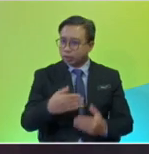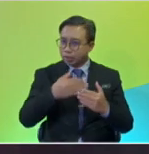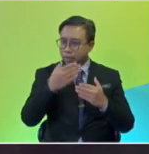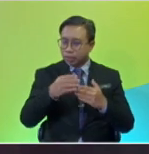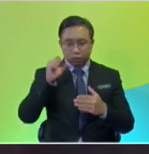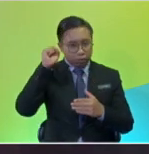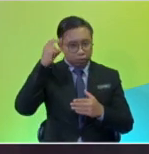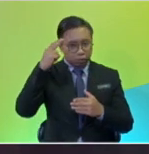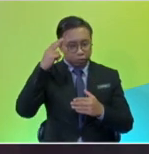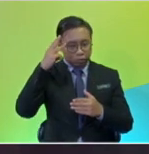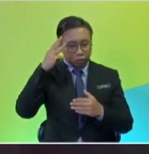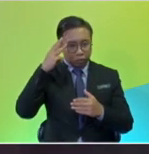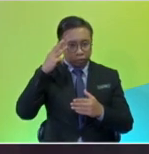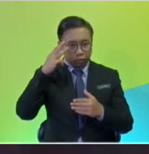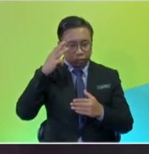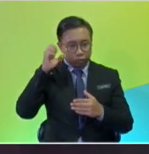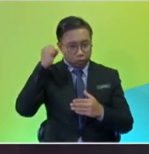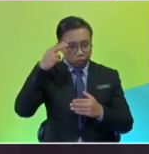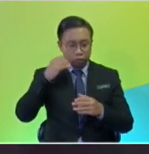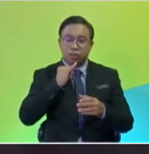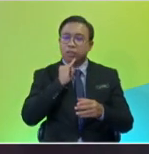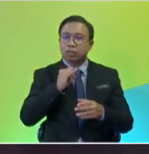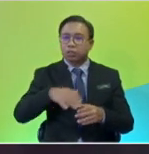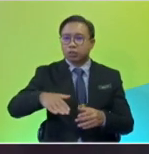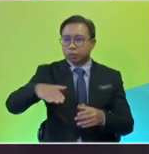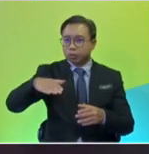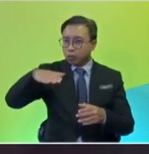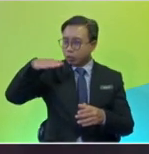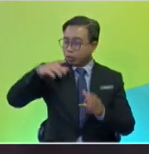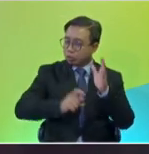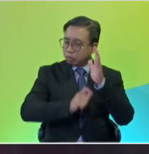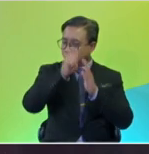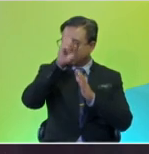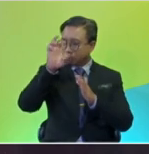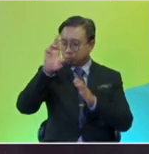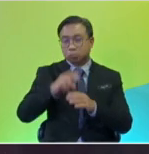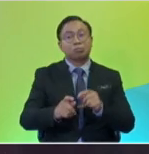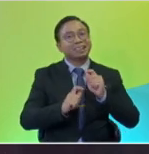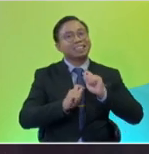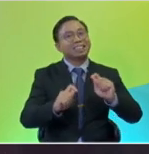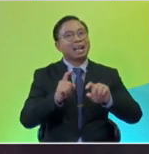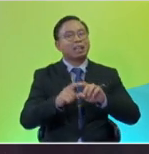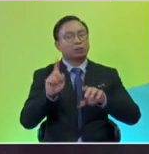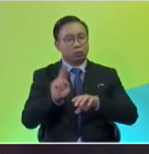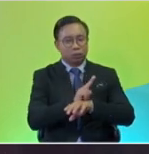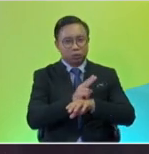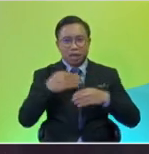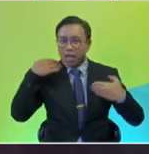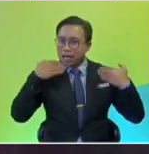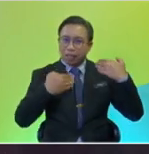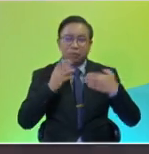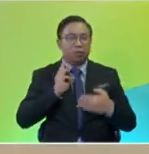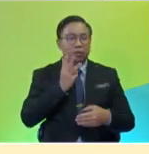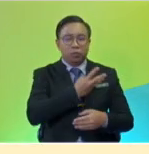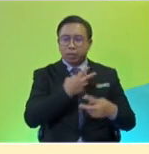Sean, Sean is tall. Taller. Yeah. Okay. So Hannah tried to use the animals that we have. Mm-hmm. Okay, go